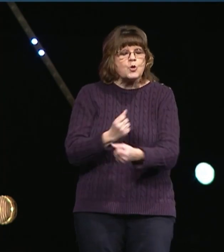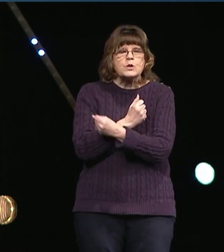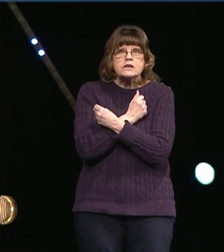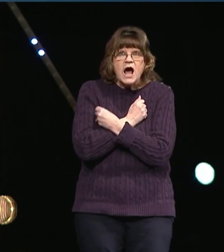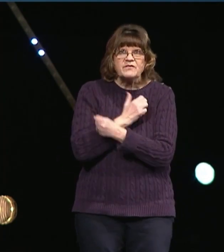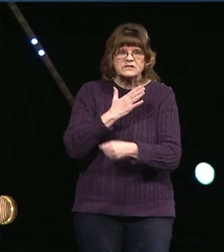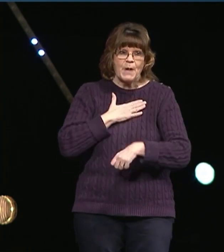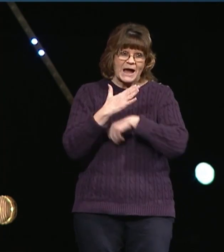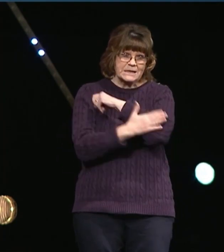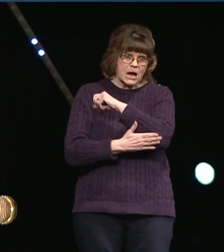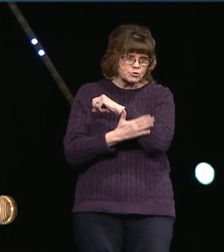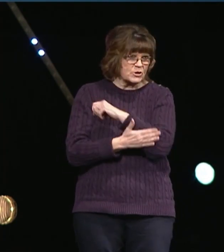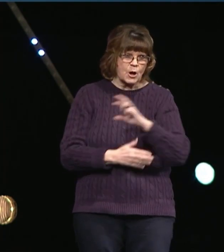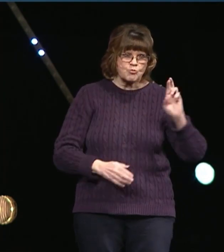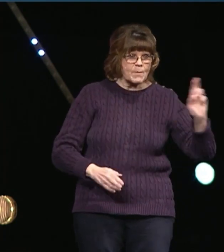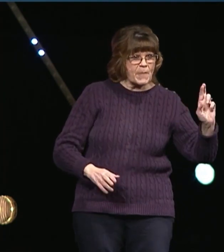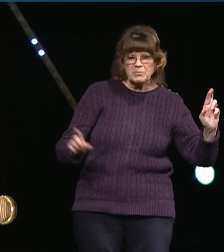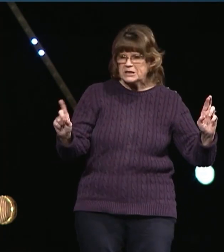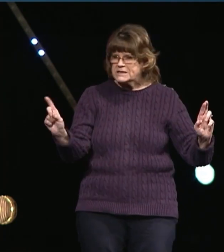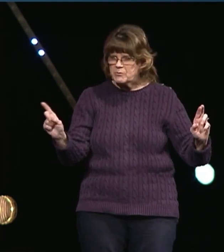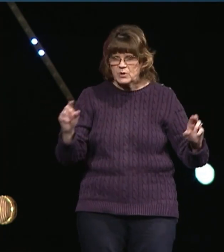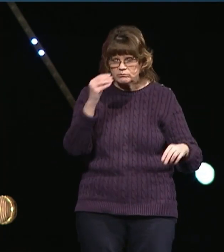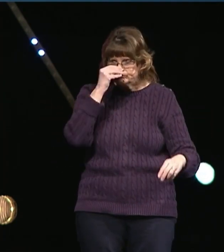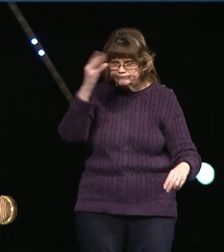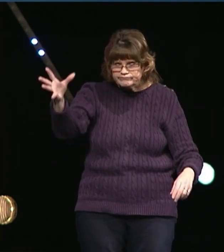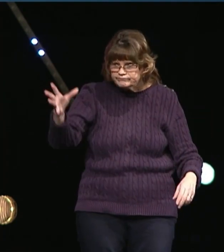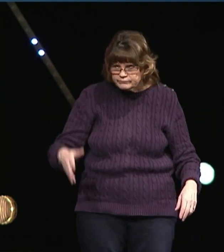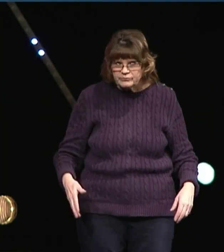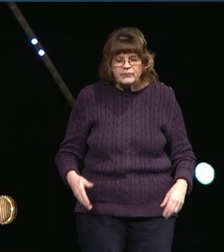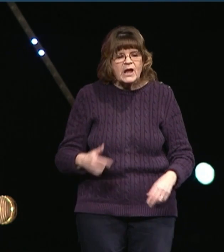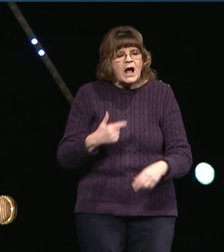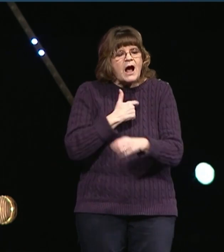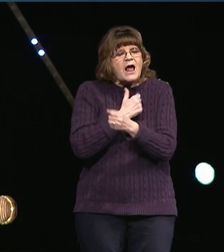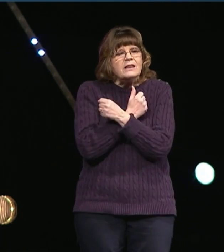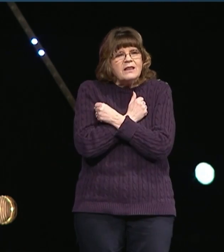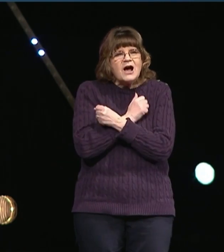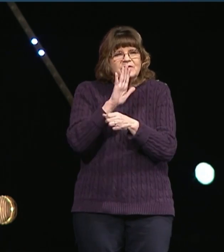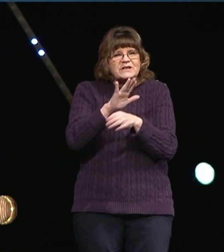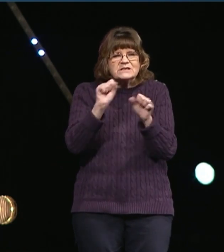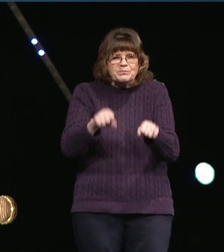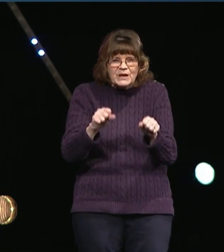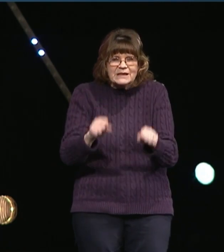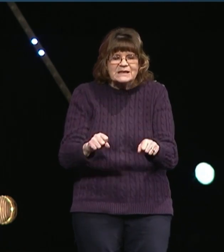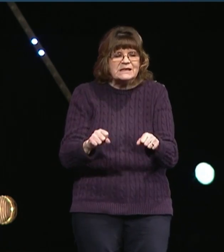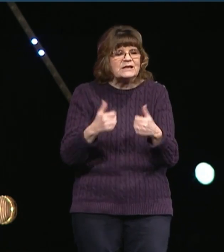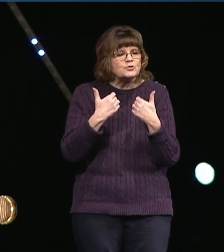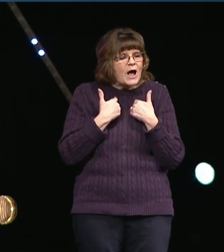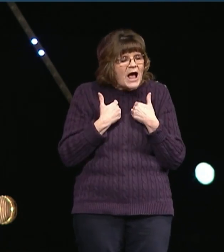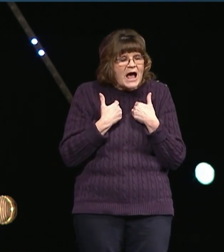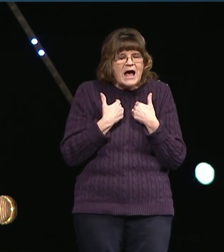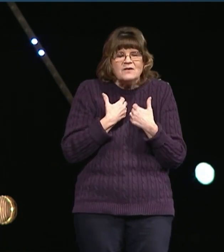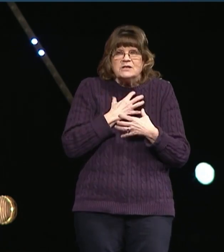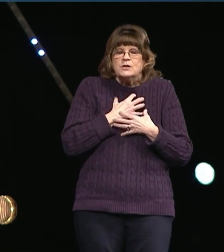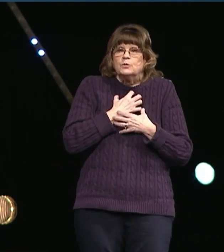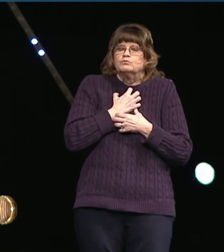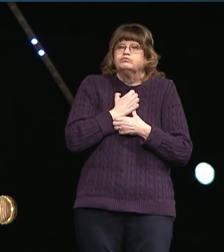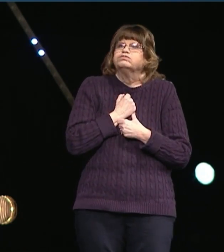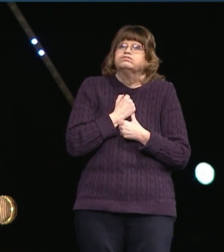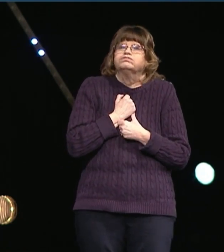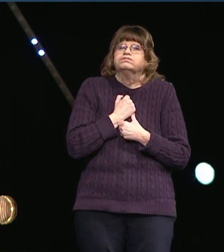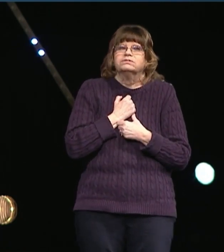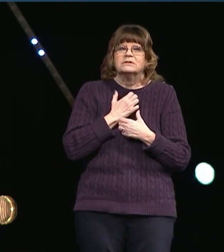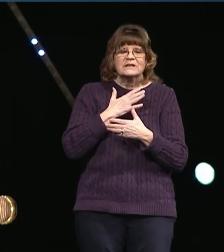Lord Jesus. I just love his ability to hold these things, this is the tension of ministry,